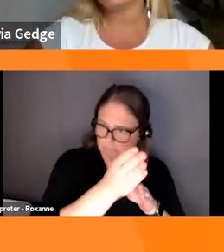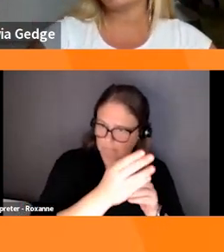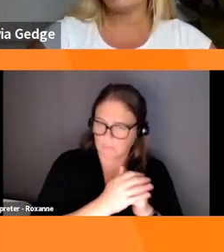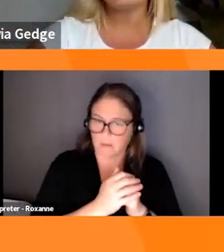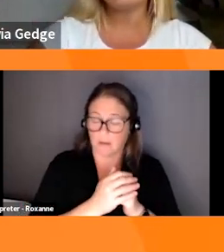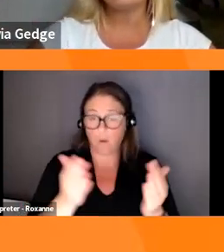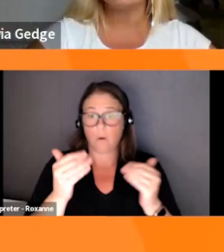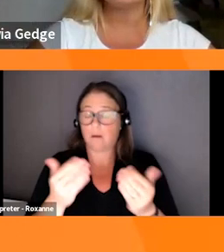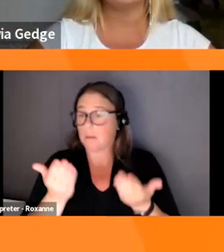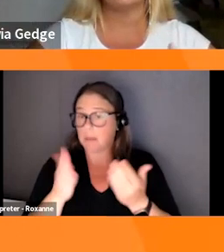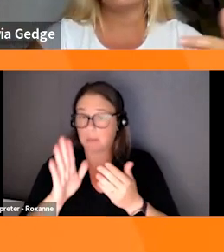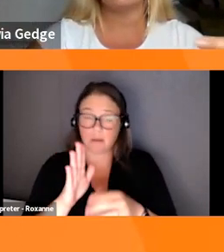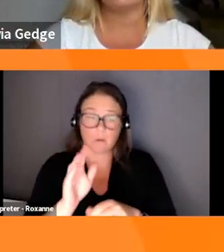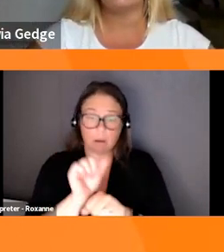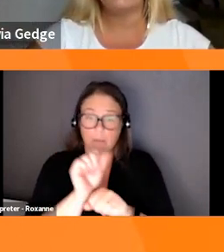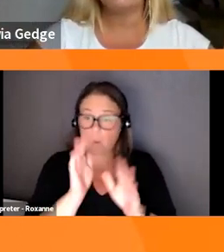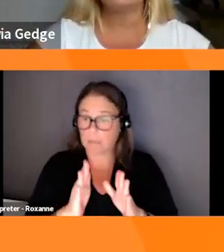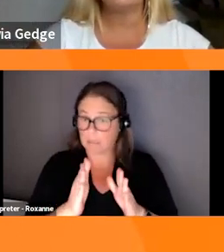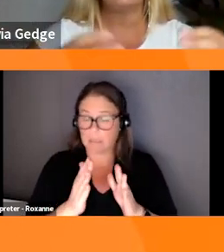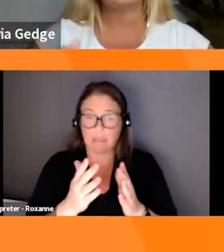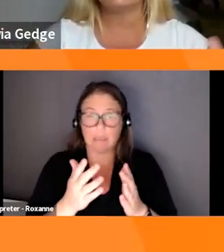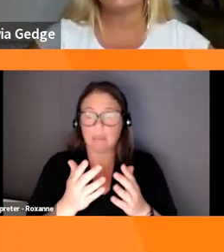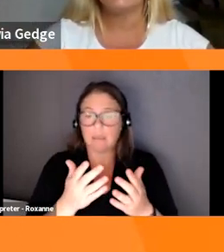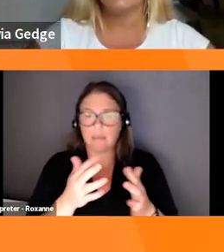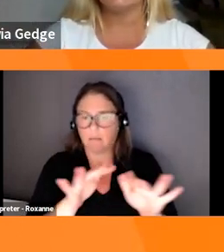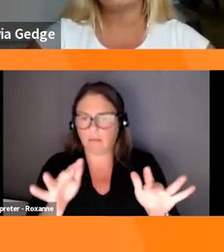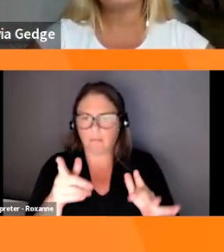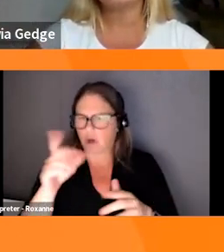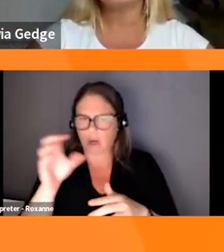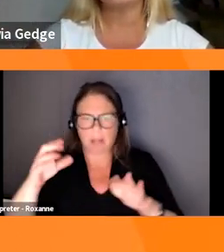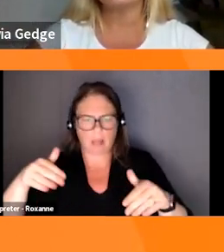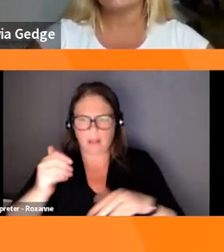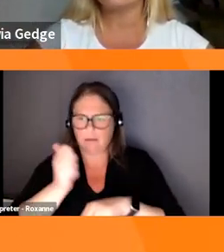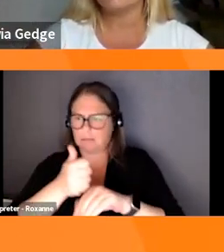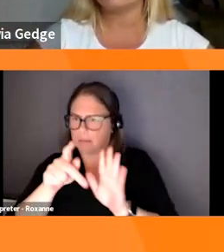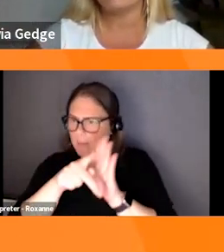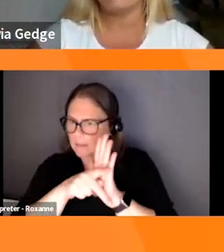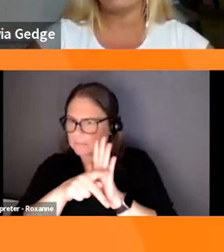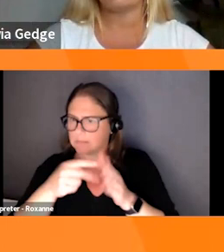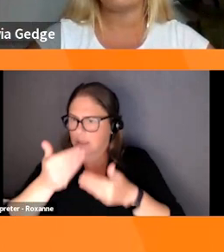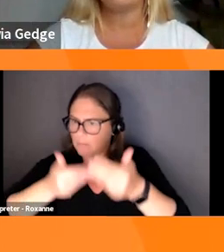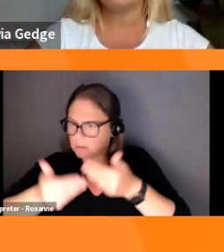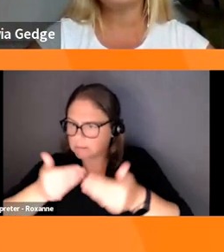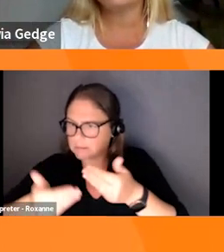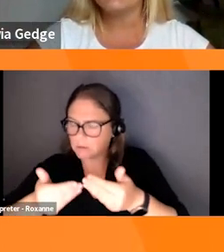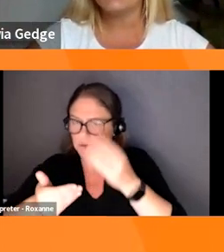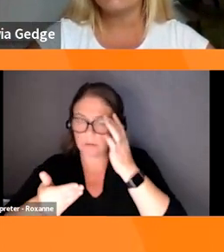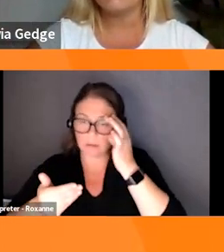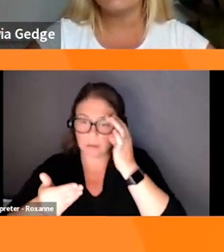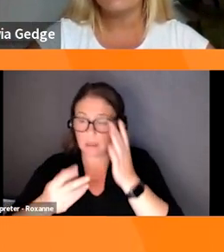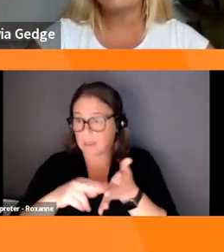poor HR practices and maybe no policies and a poor culture can create a high